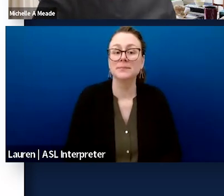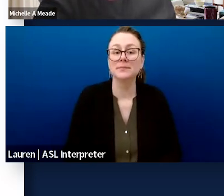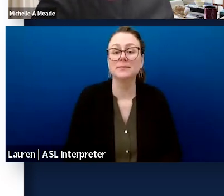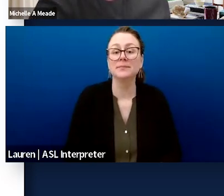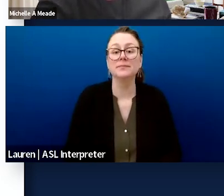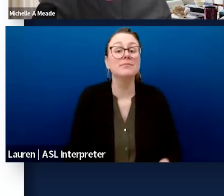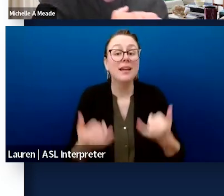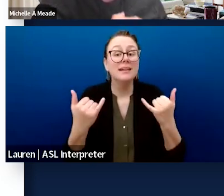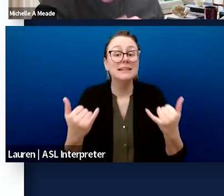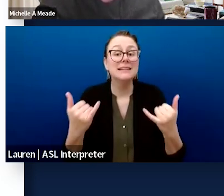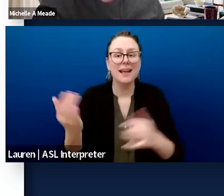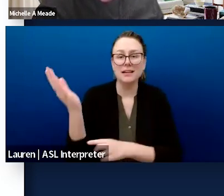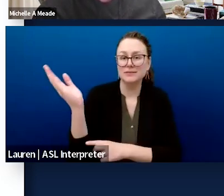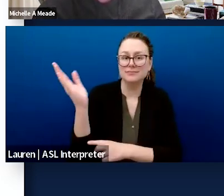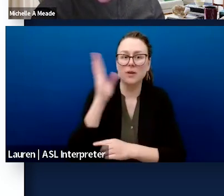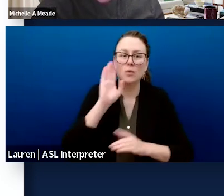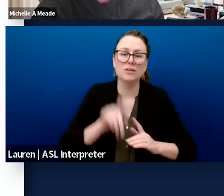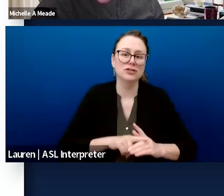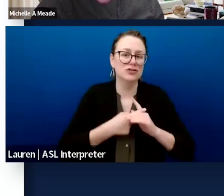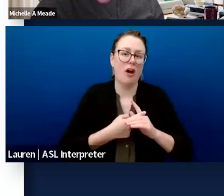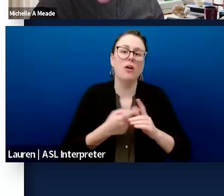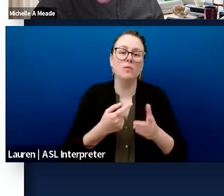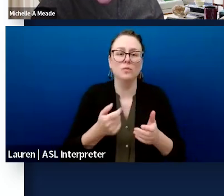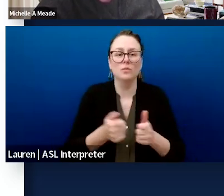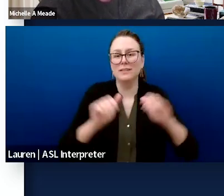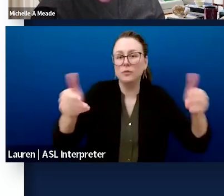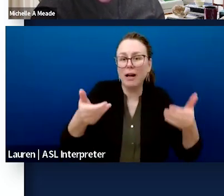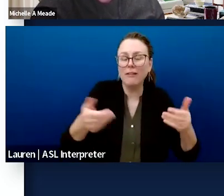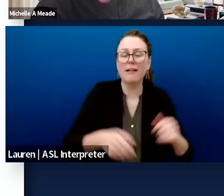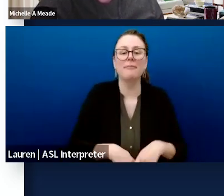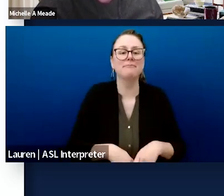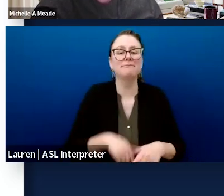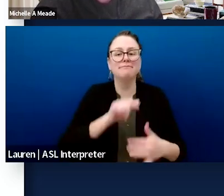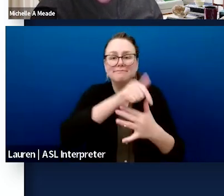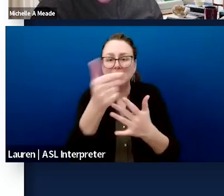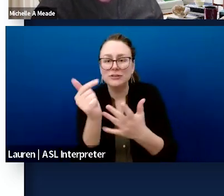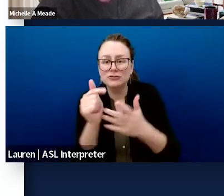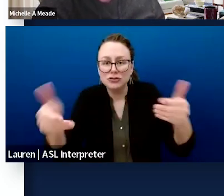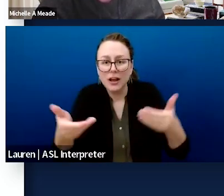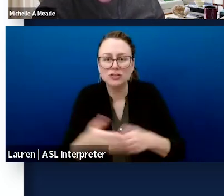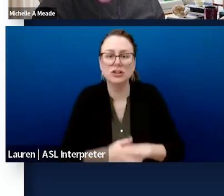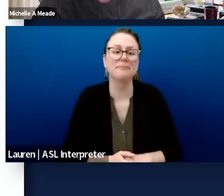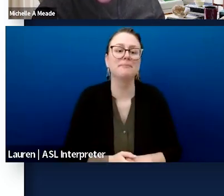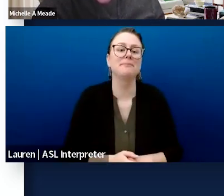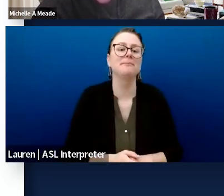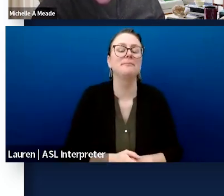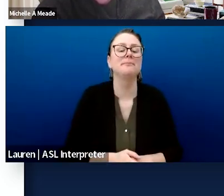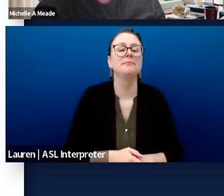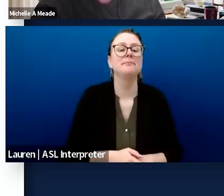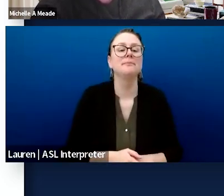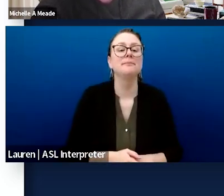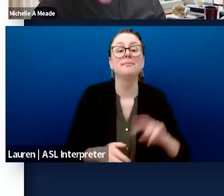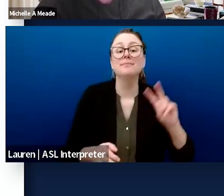In today's webinar, we'll be starting with the welcome and introduction, then moving on to personal stories and